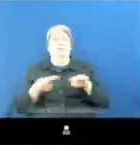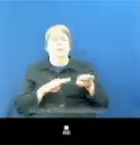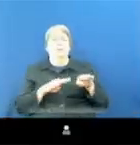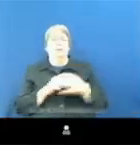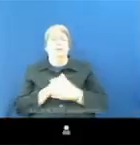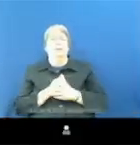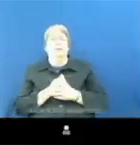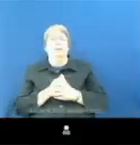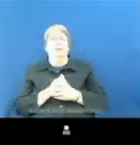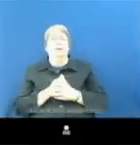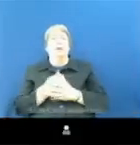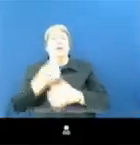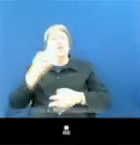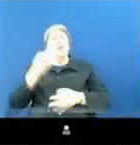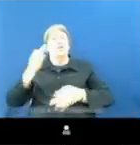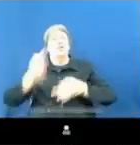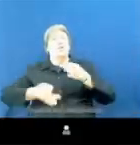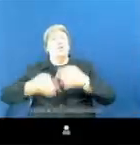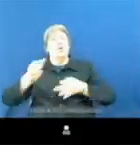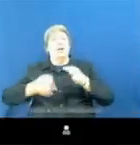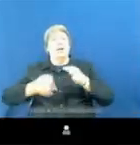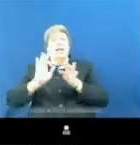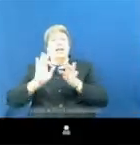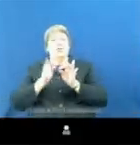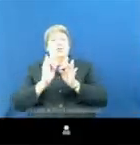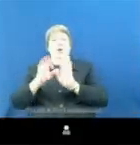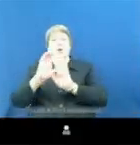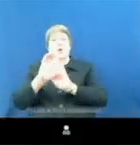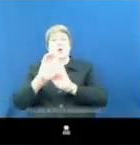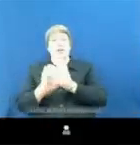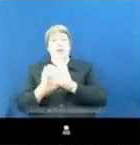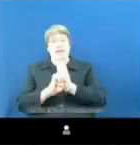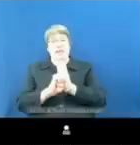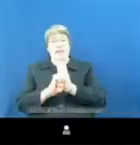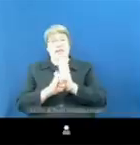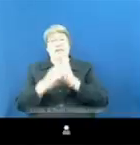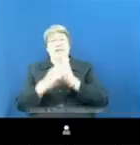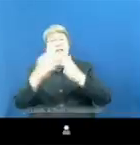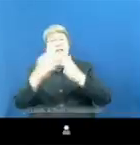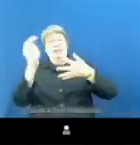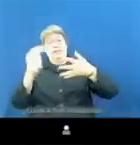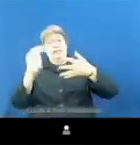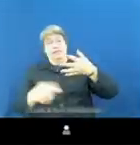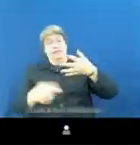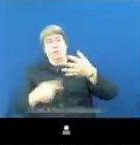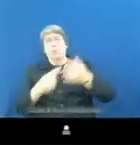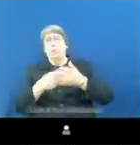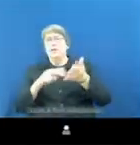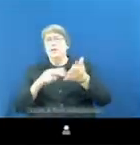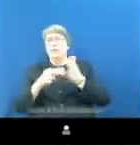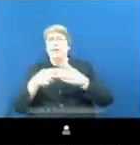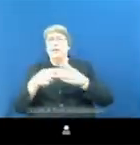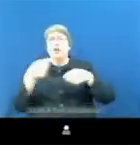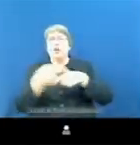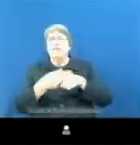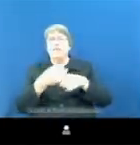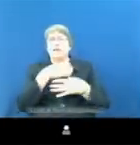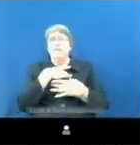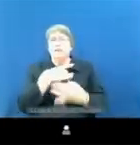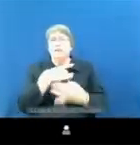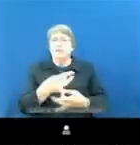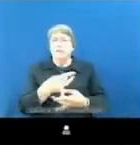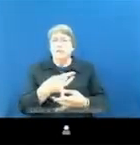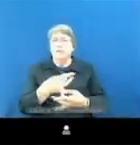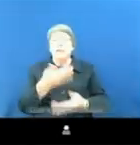The Court Interpreter Code of Ethics sets forth what a conflict of interest is. And it may be different from